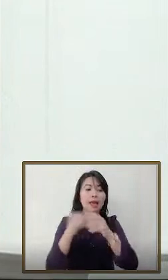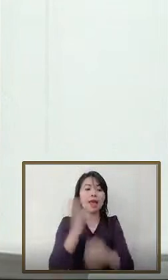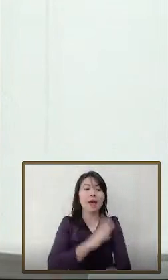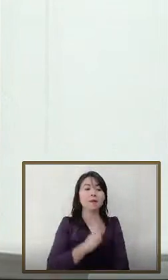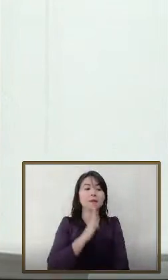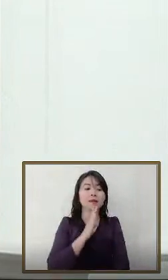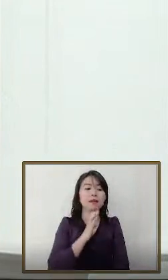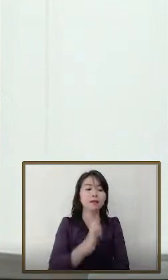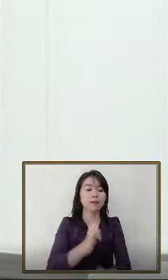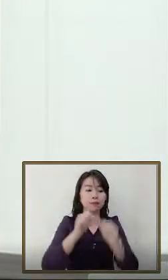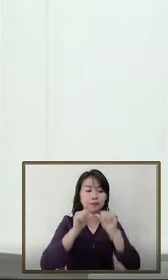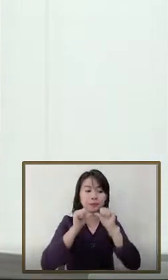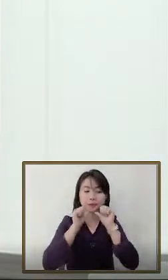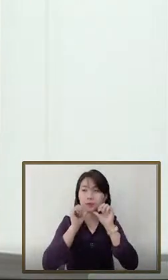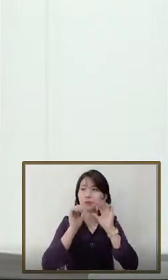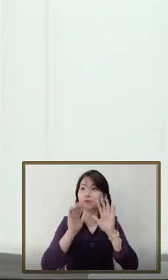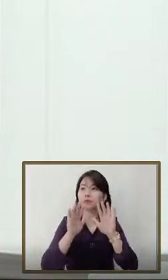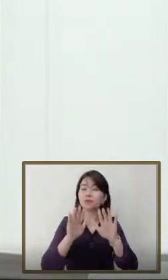meekness and be